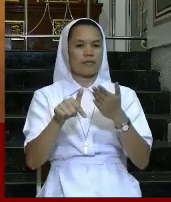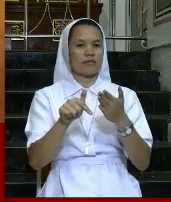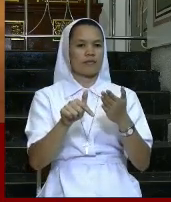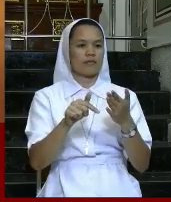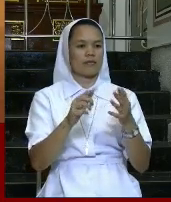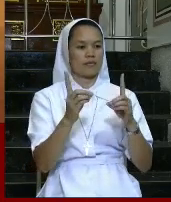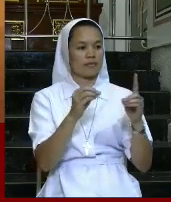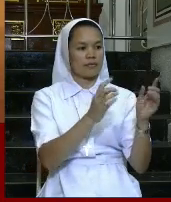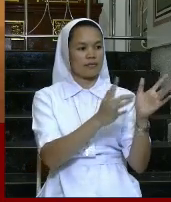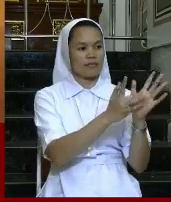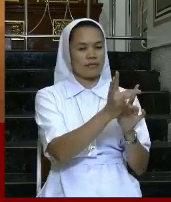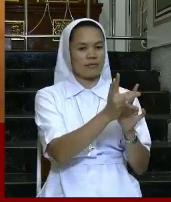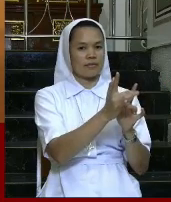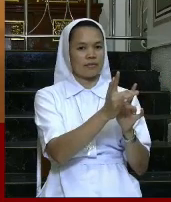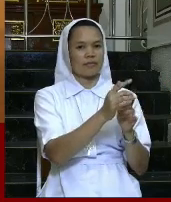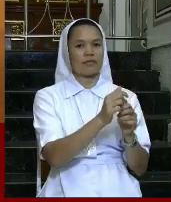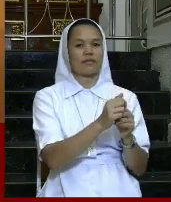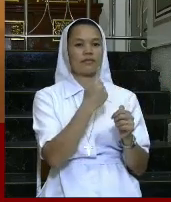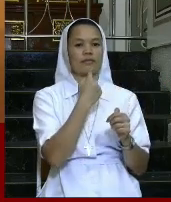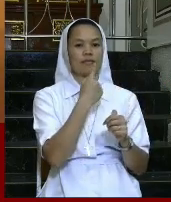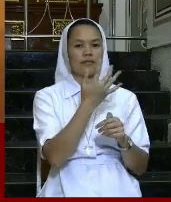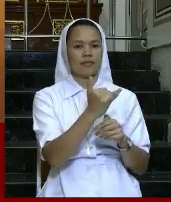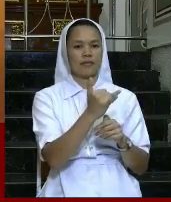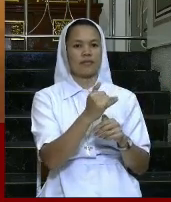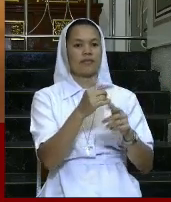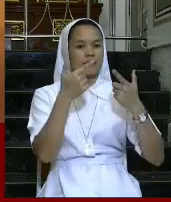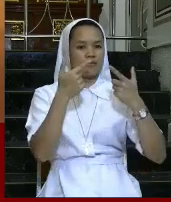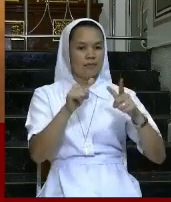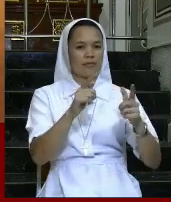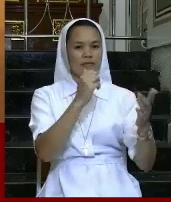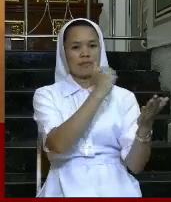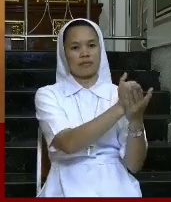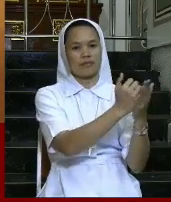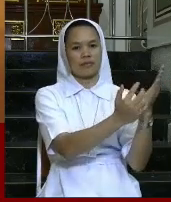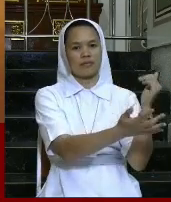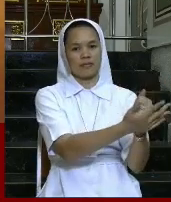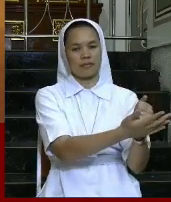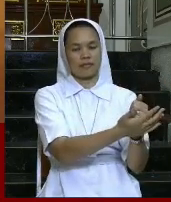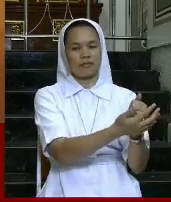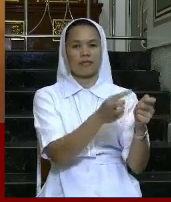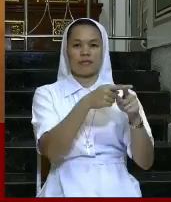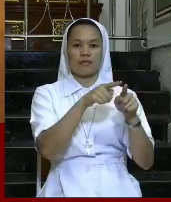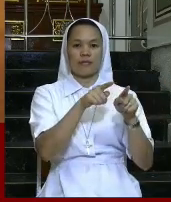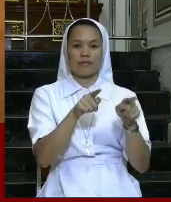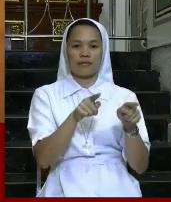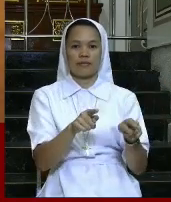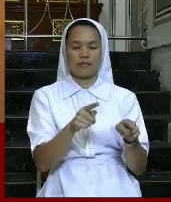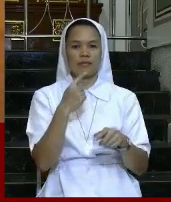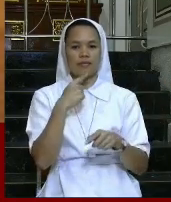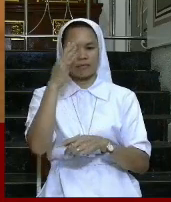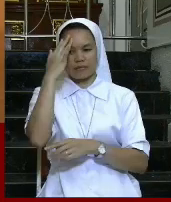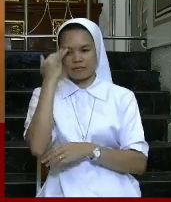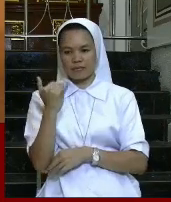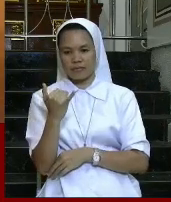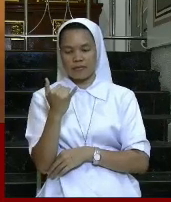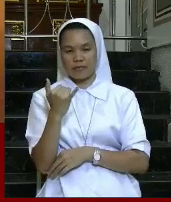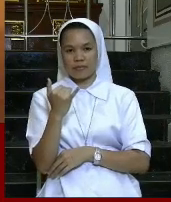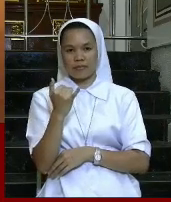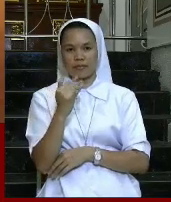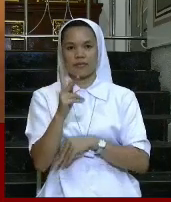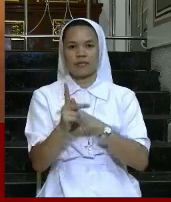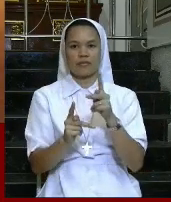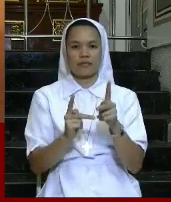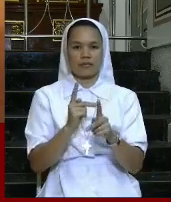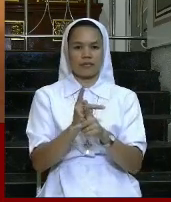Jesus called Christ? They all said, let him be crucified. But he said, why? What evil has he